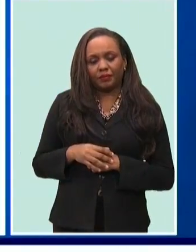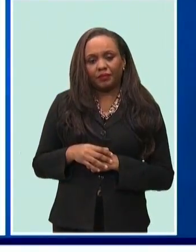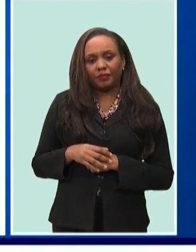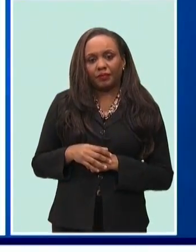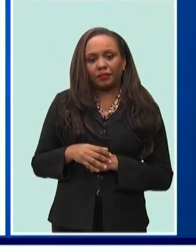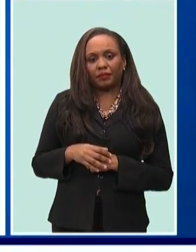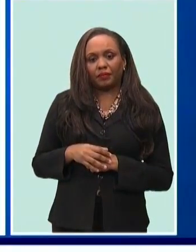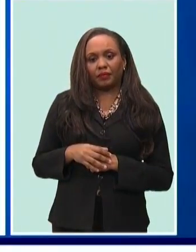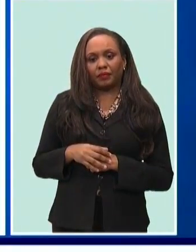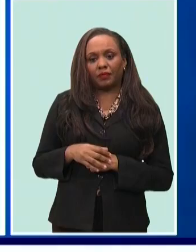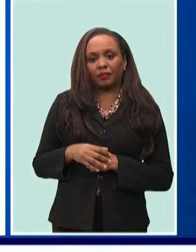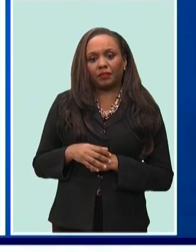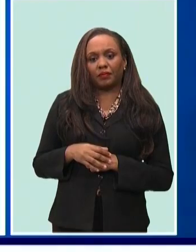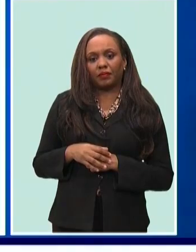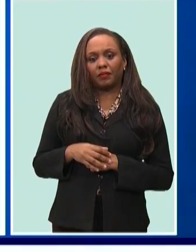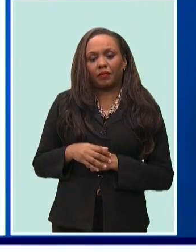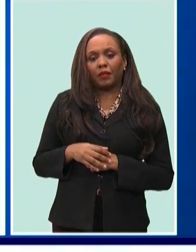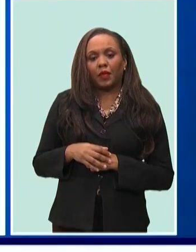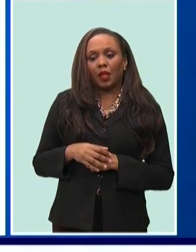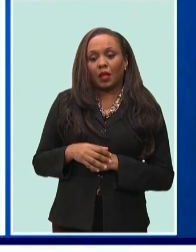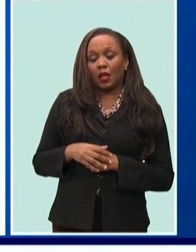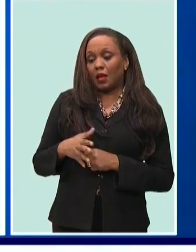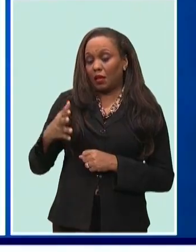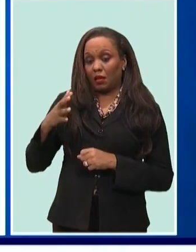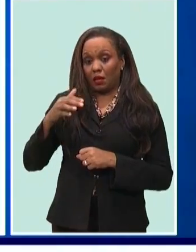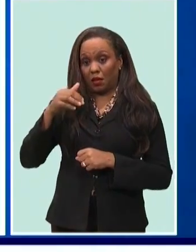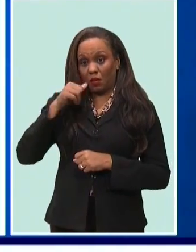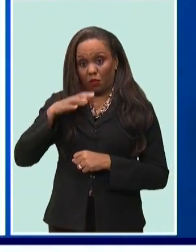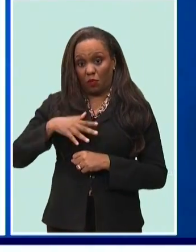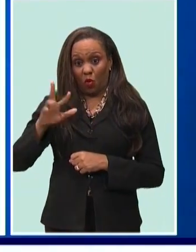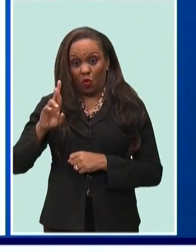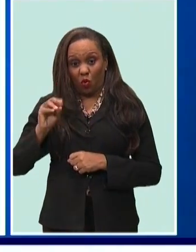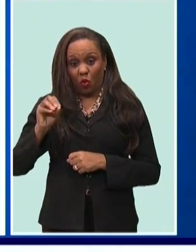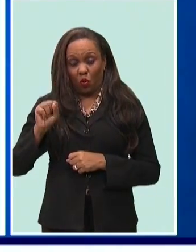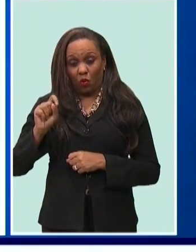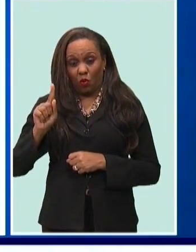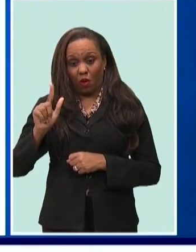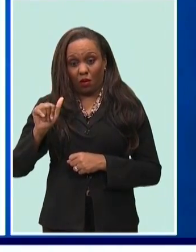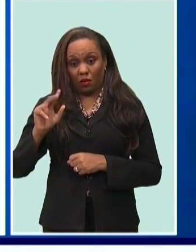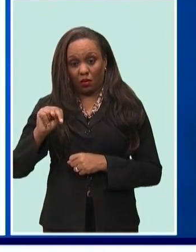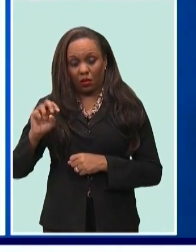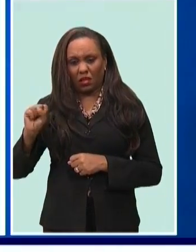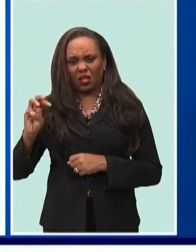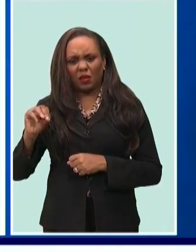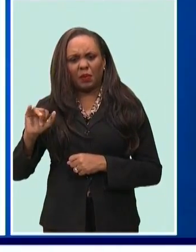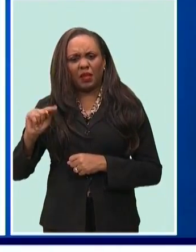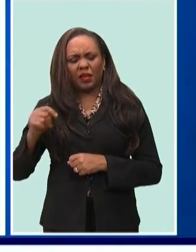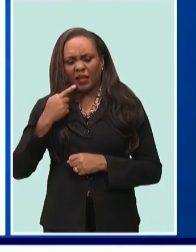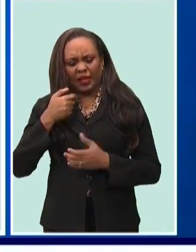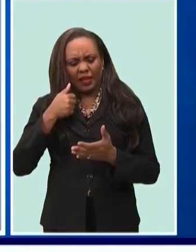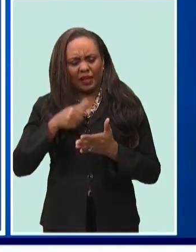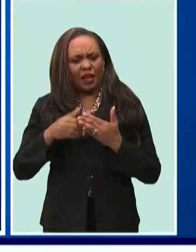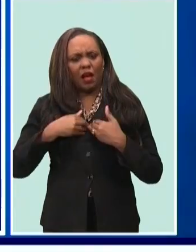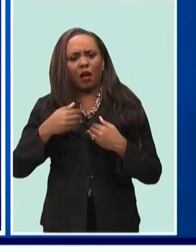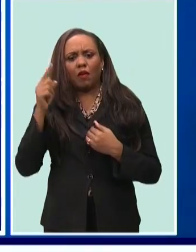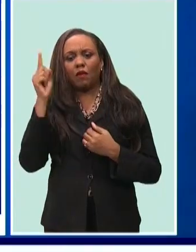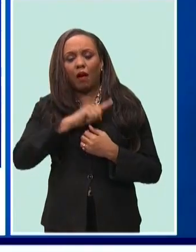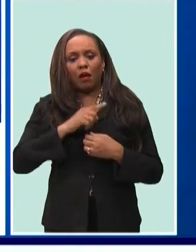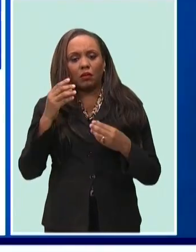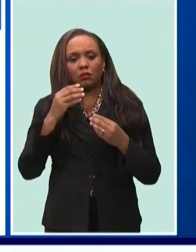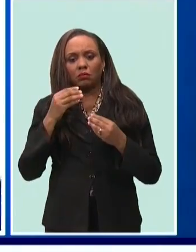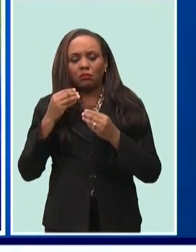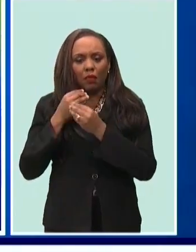is charging that it made several extremely serious, sensational, and irrefutably false statements against her. Now,